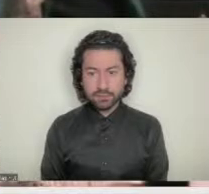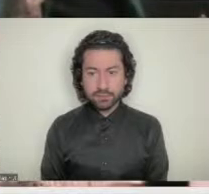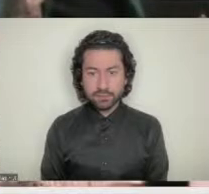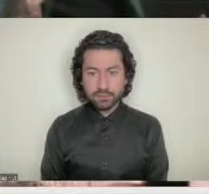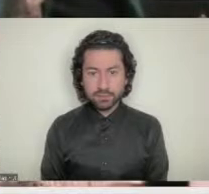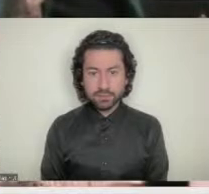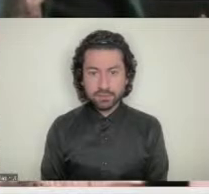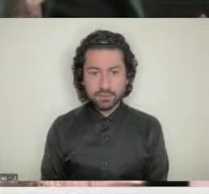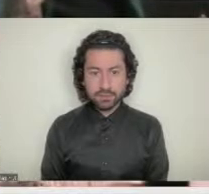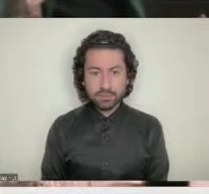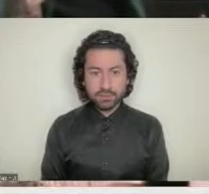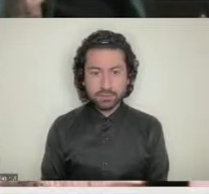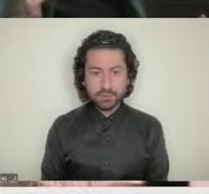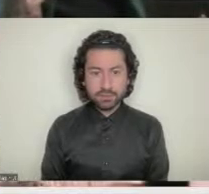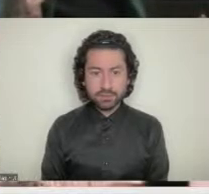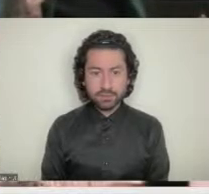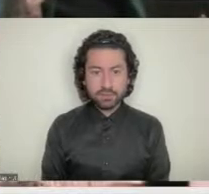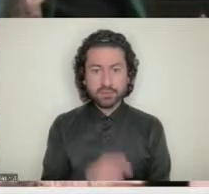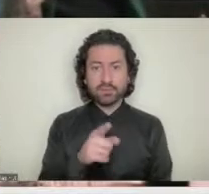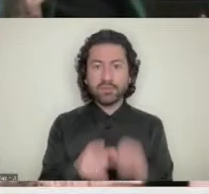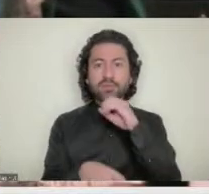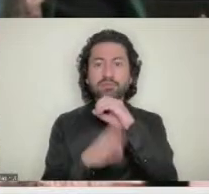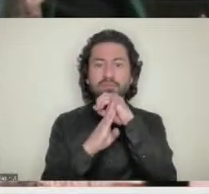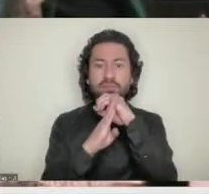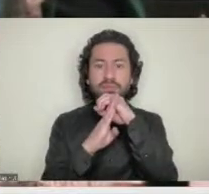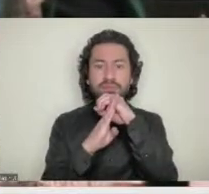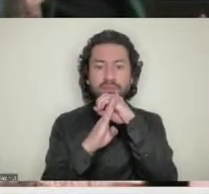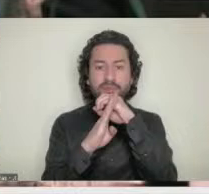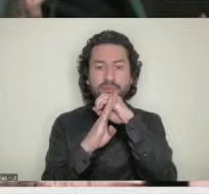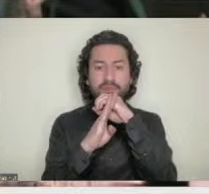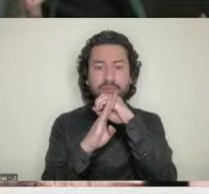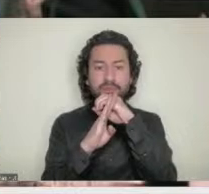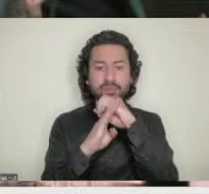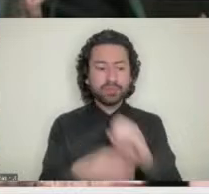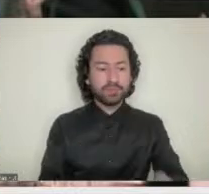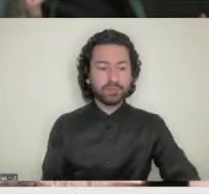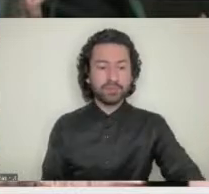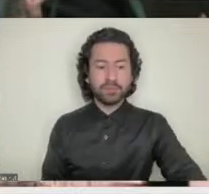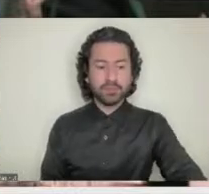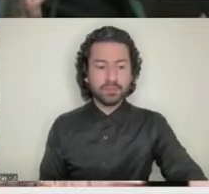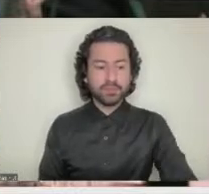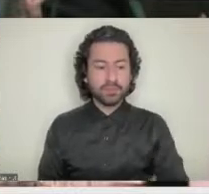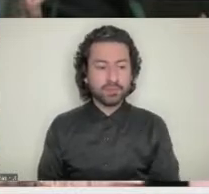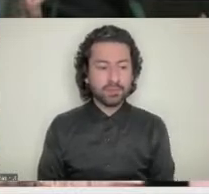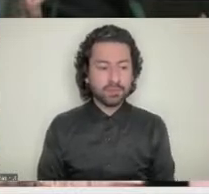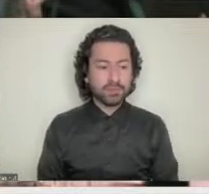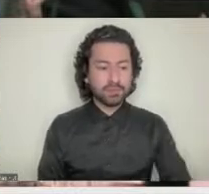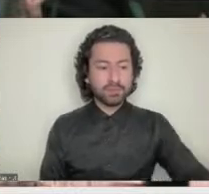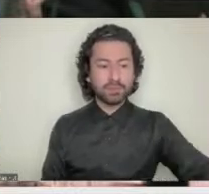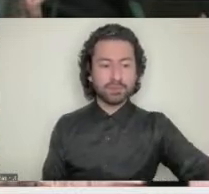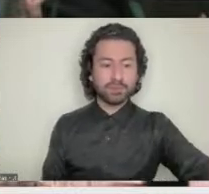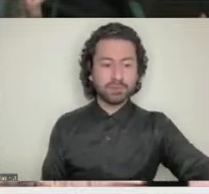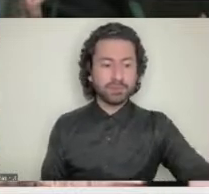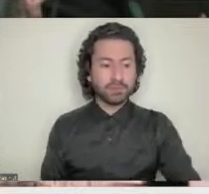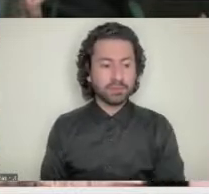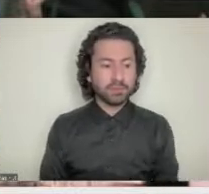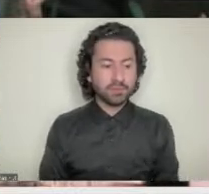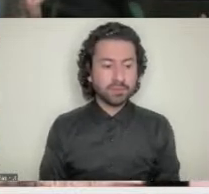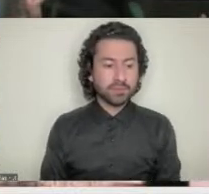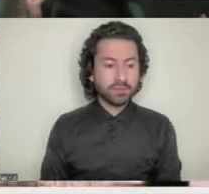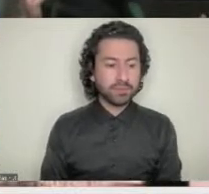Usted tiene el micrófono apagado. I think your microphone is off.